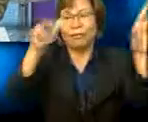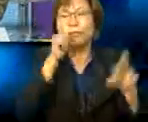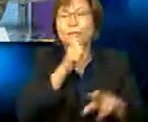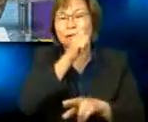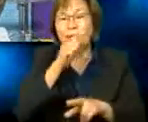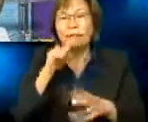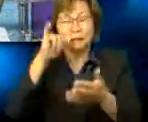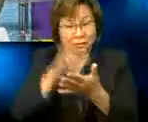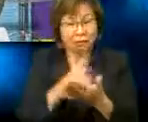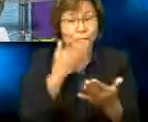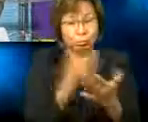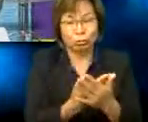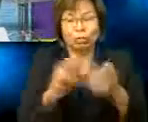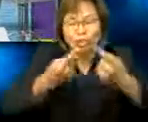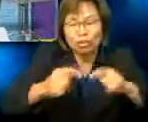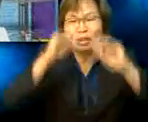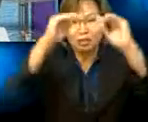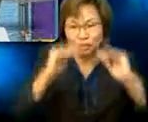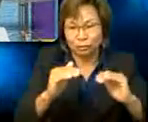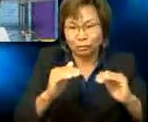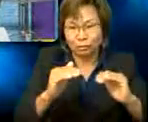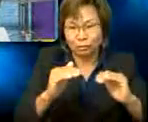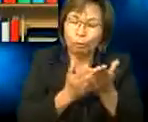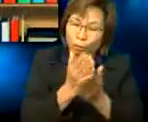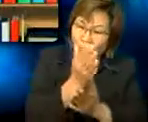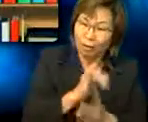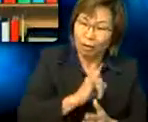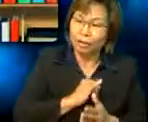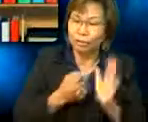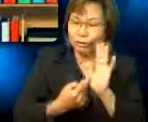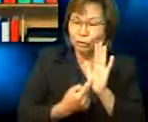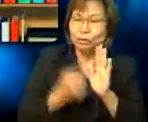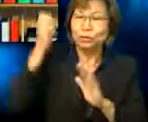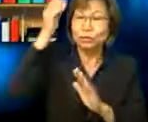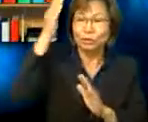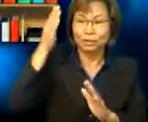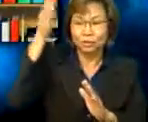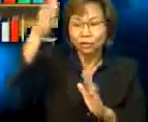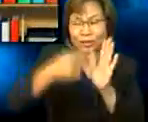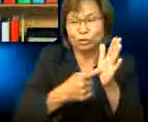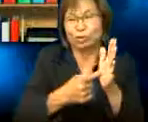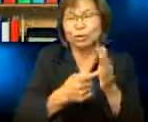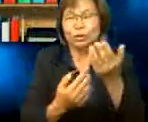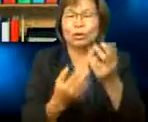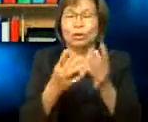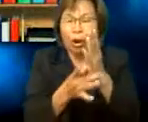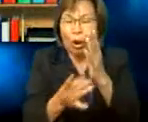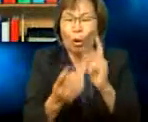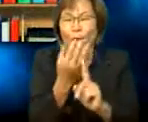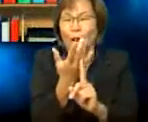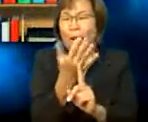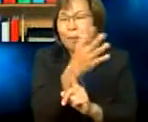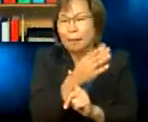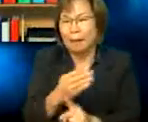a good one, Siti. Now, try the next one. All right, I shall use the word oil lamp and